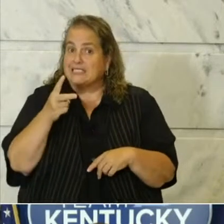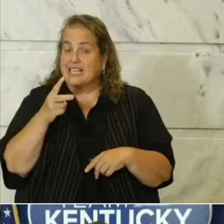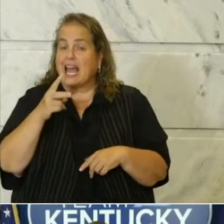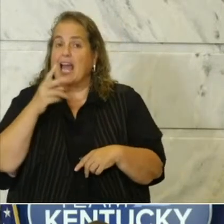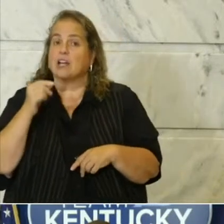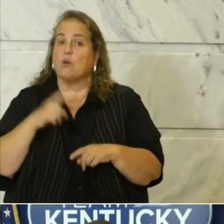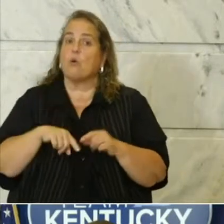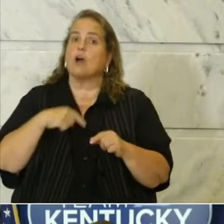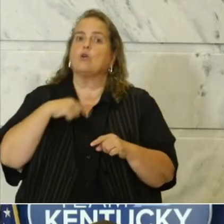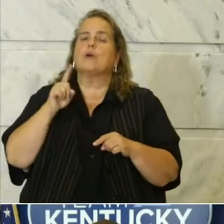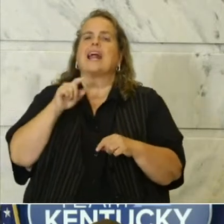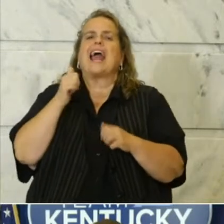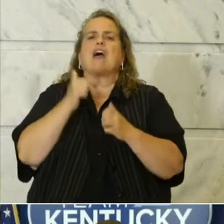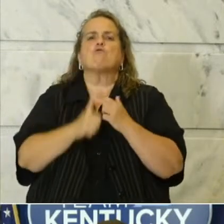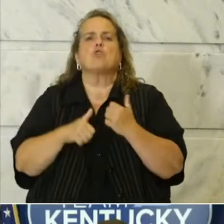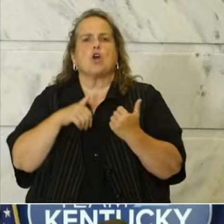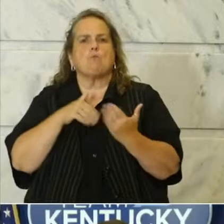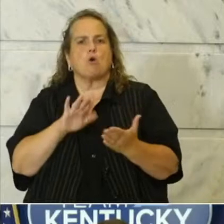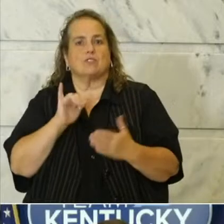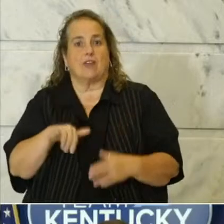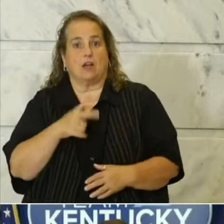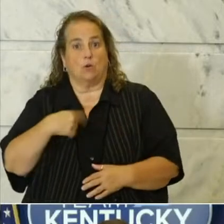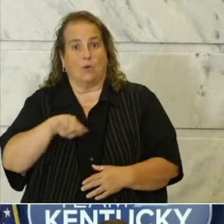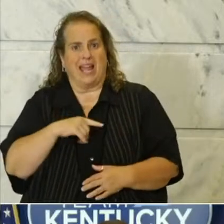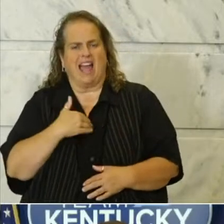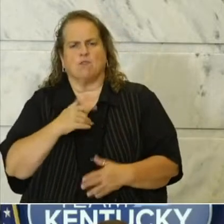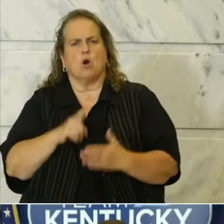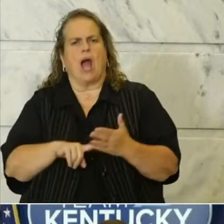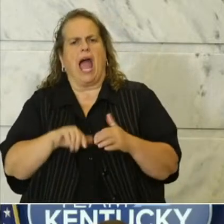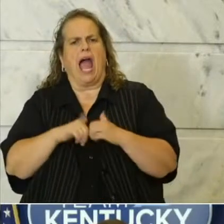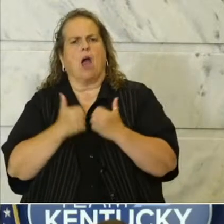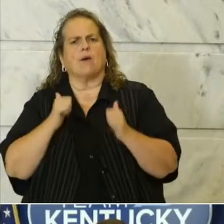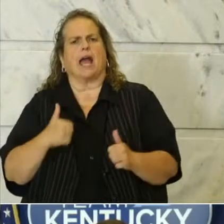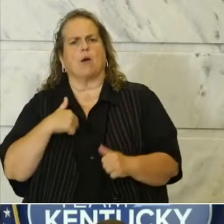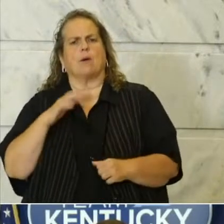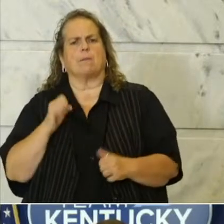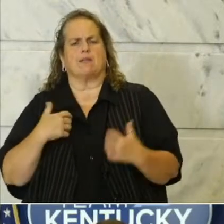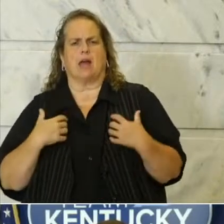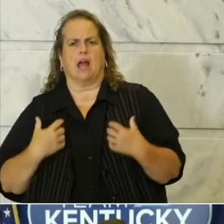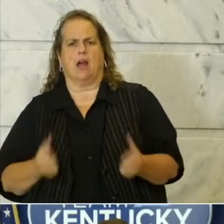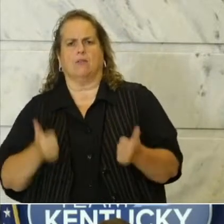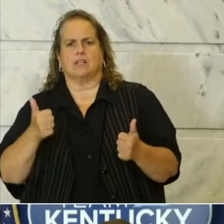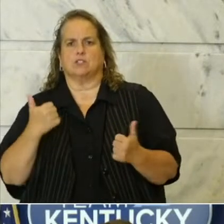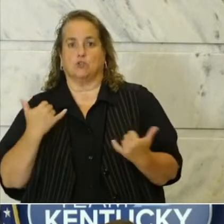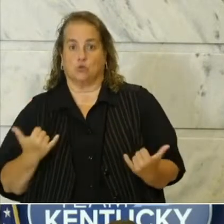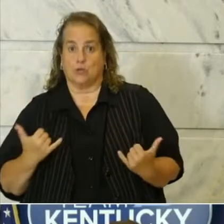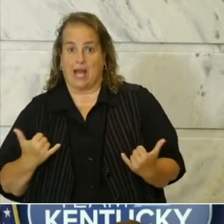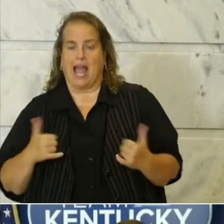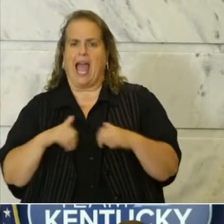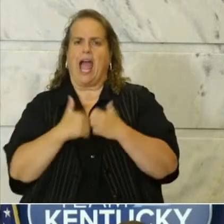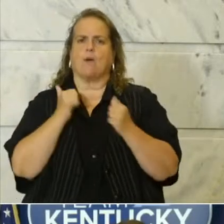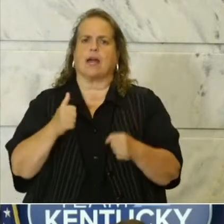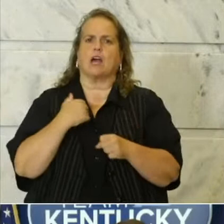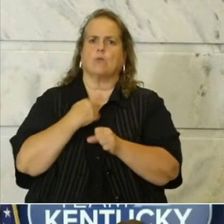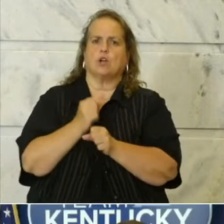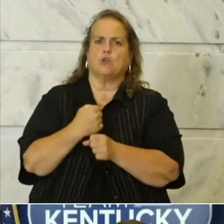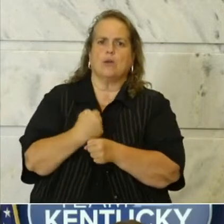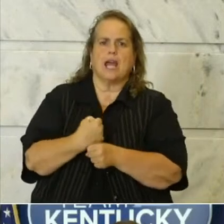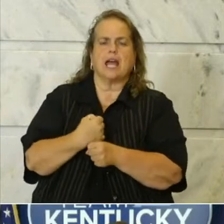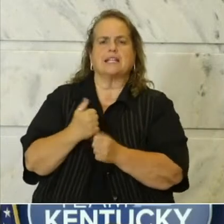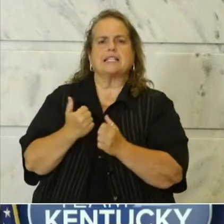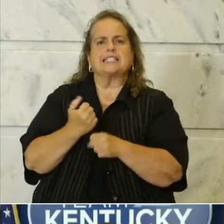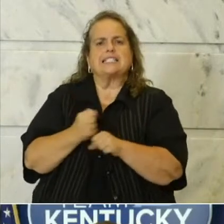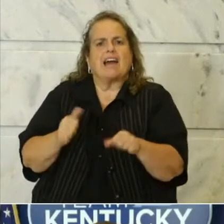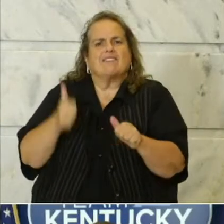you know, every approach that we have. How can we be the healthiest we can be today? How can we create the very safest